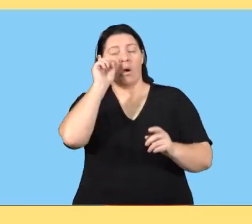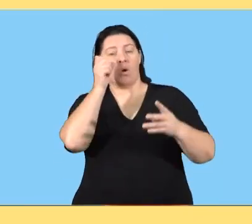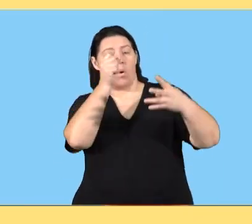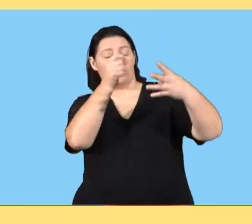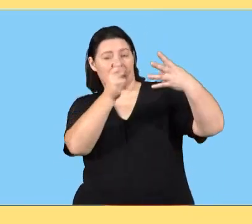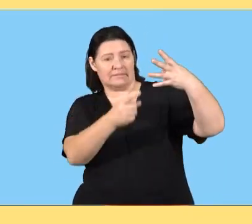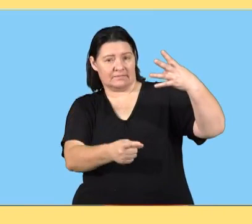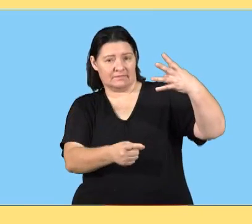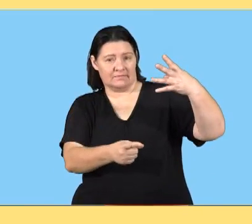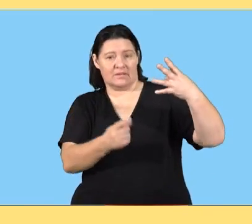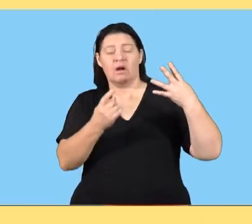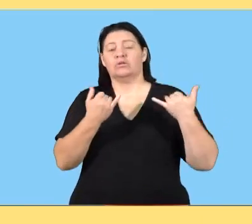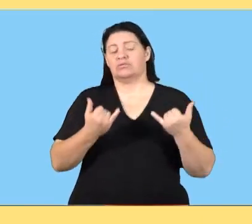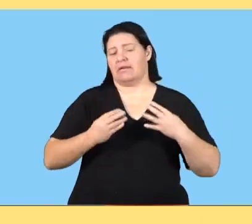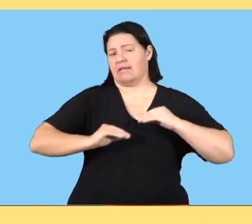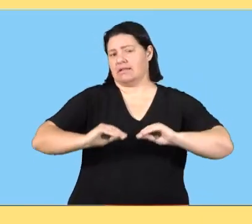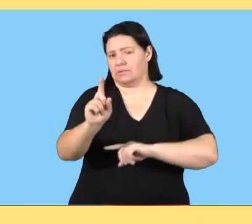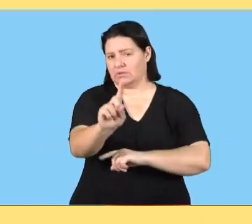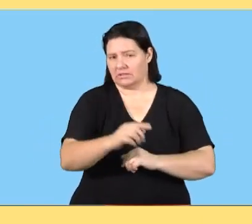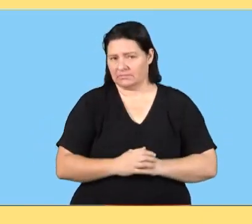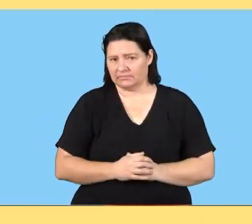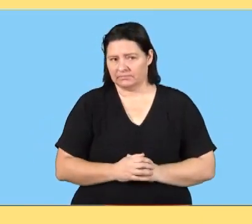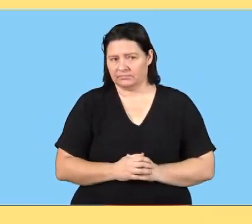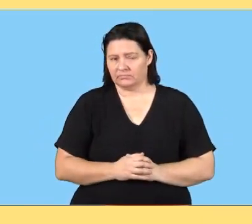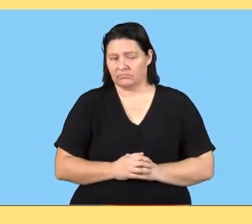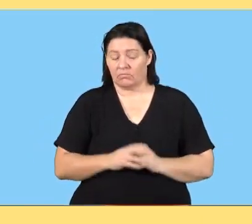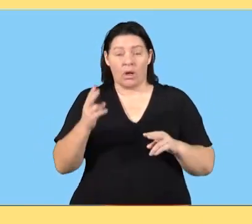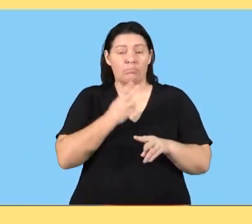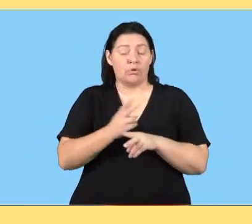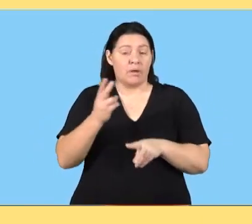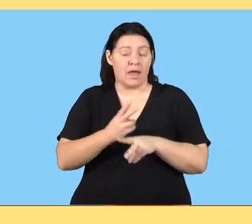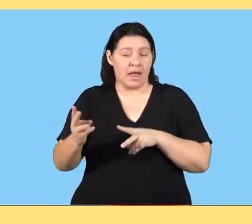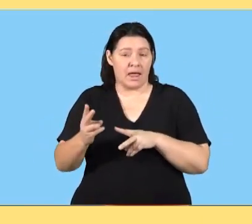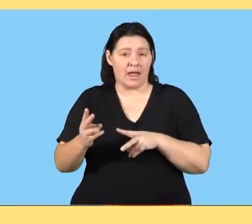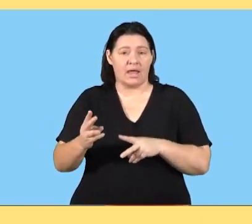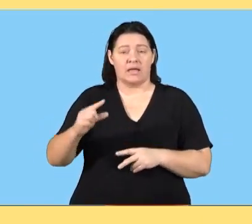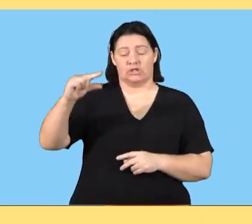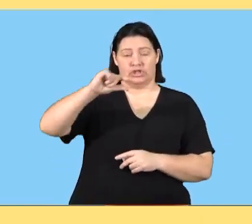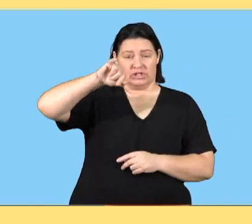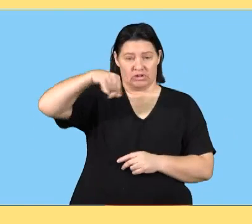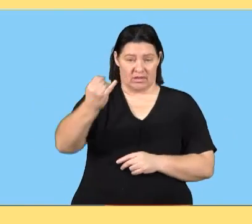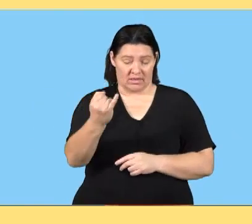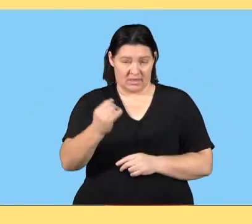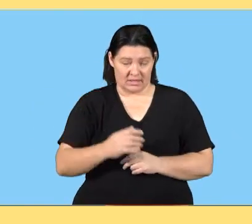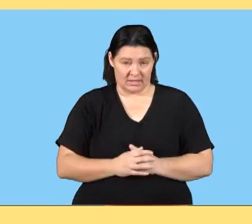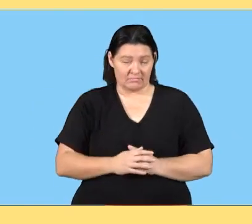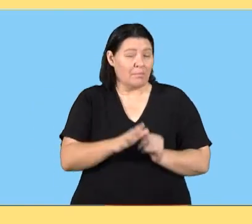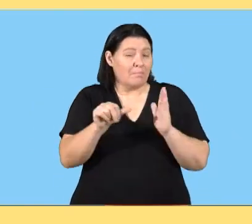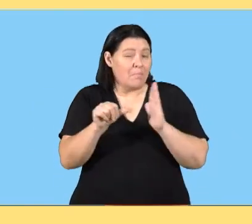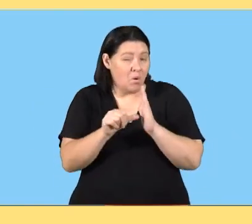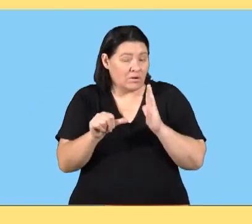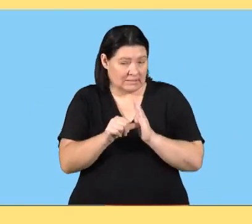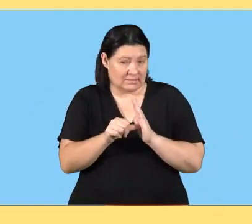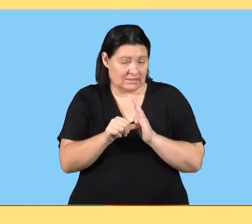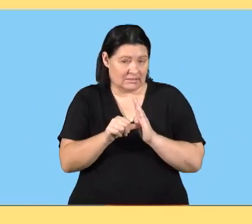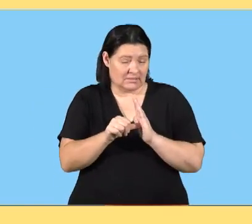Here are the objectives for today's lesson. We will prepare the general journal, so